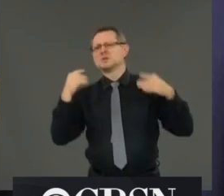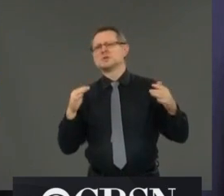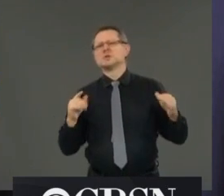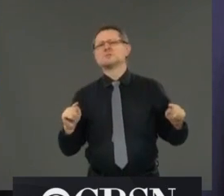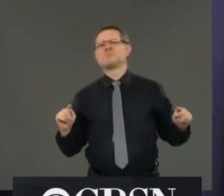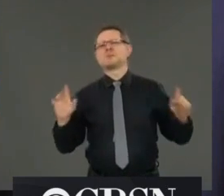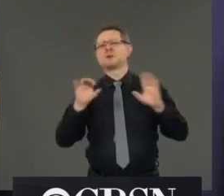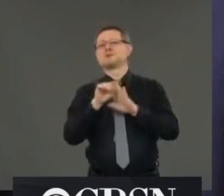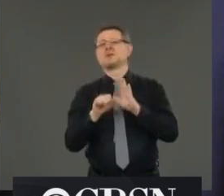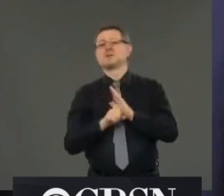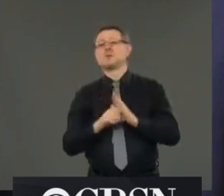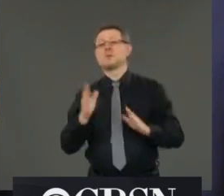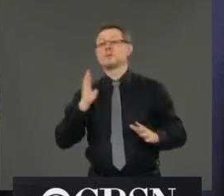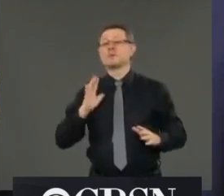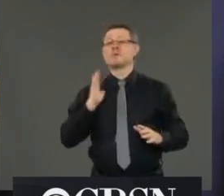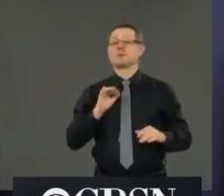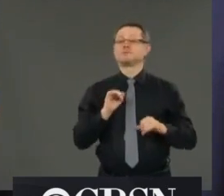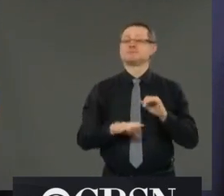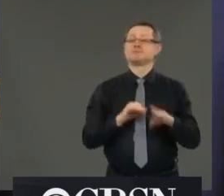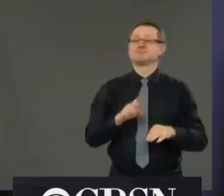labs.